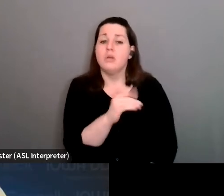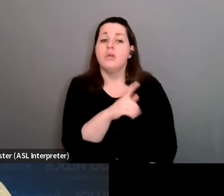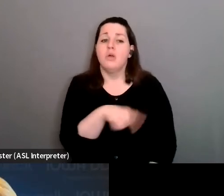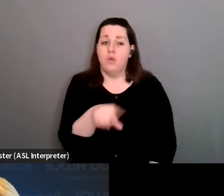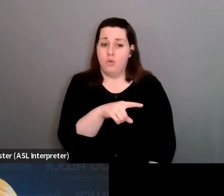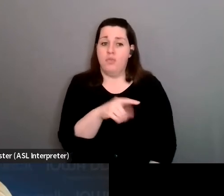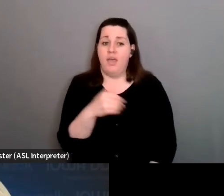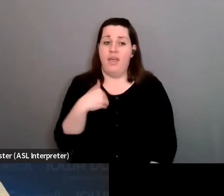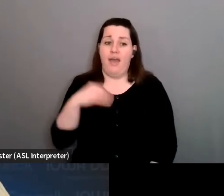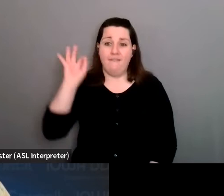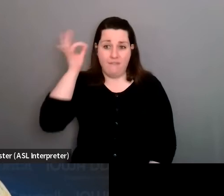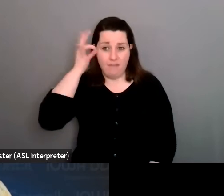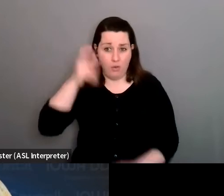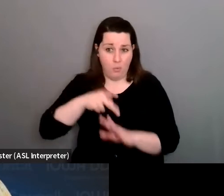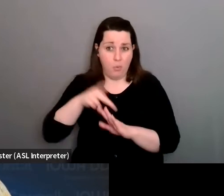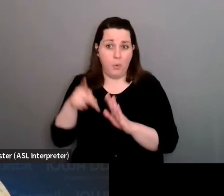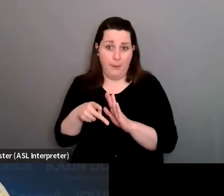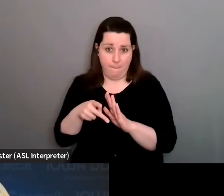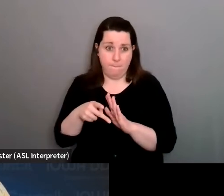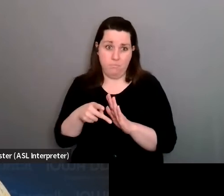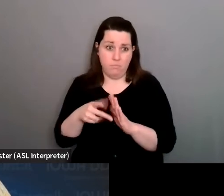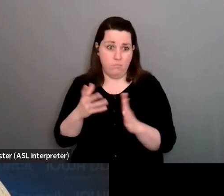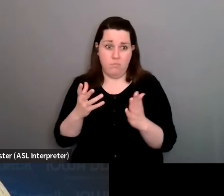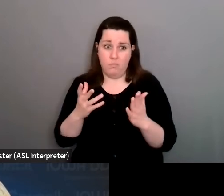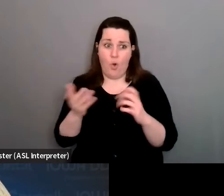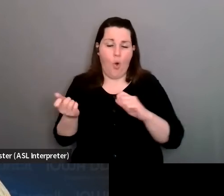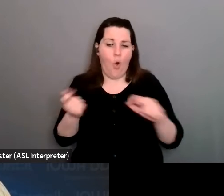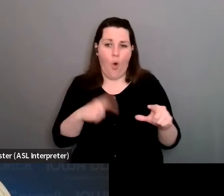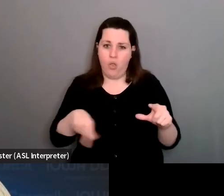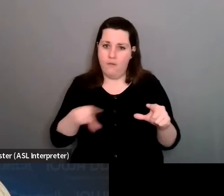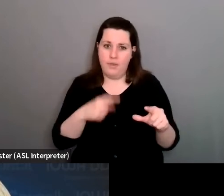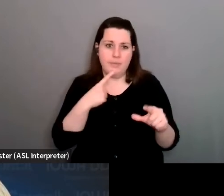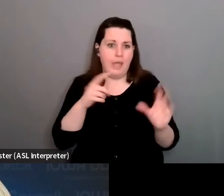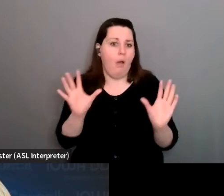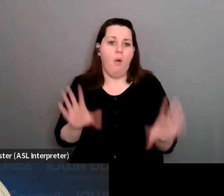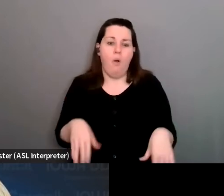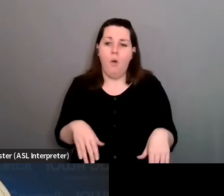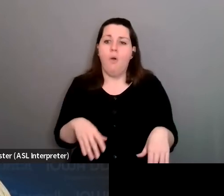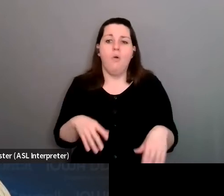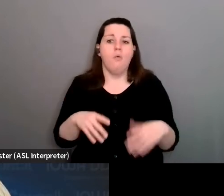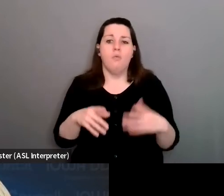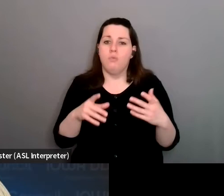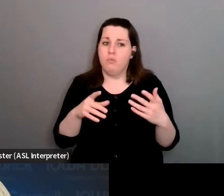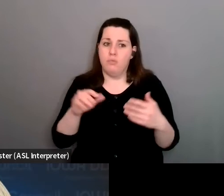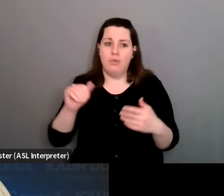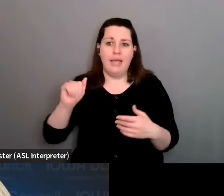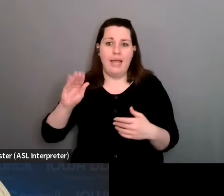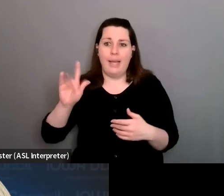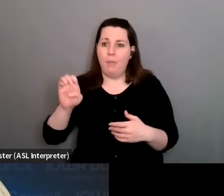federal programs. Basically, all of them are saying we're not going to look at ABLE assets.